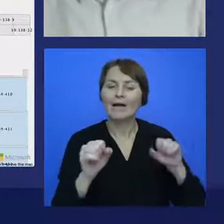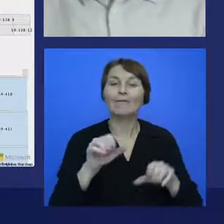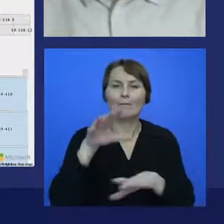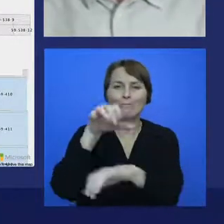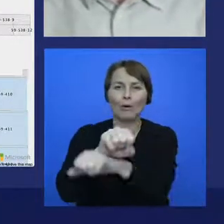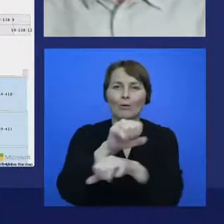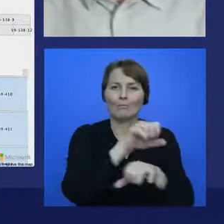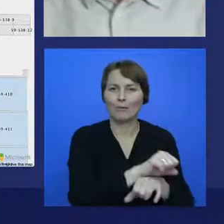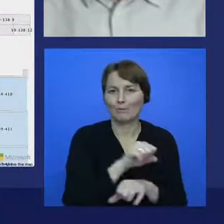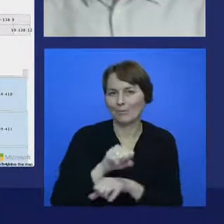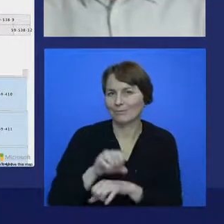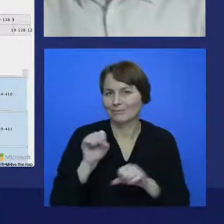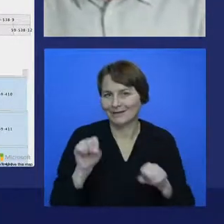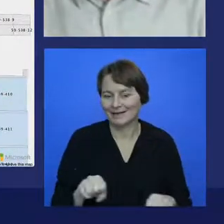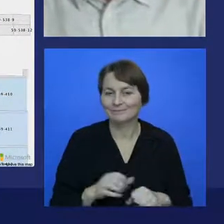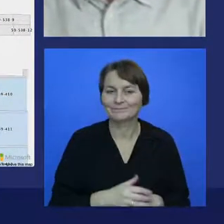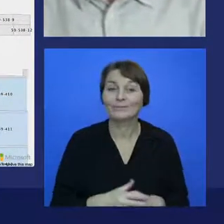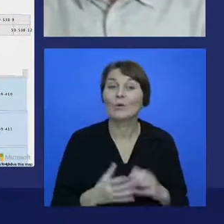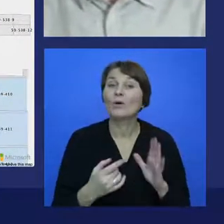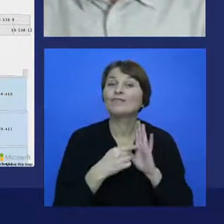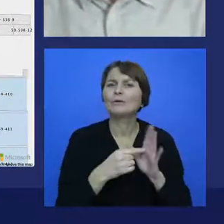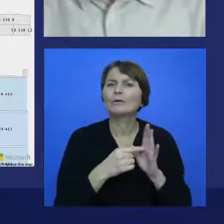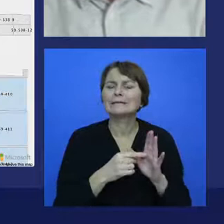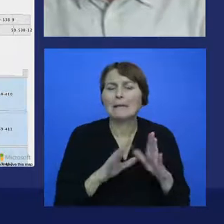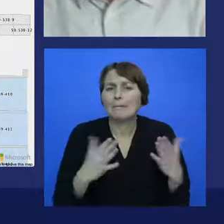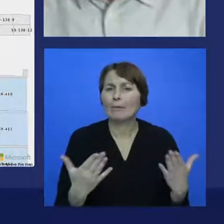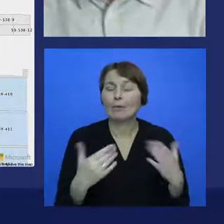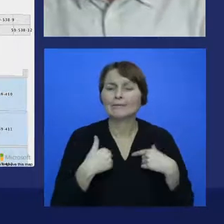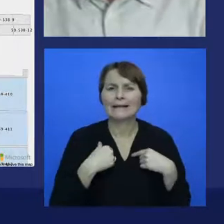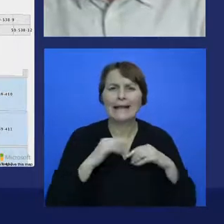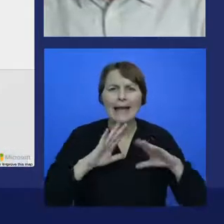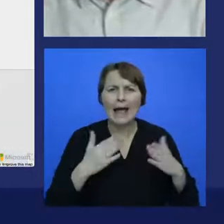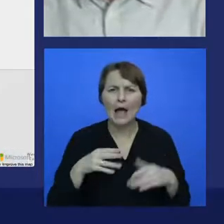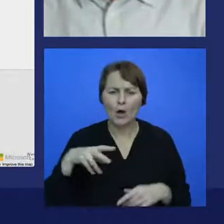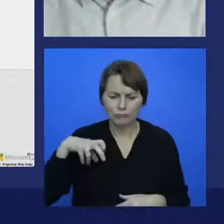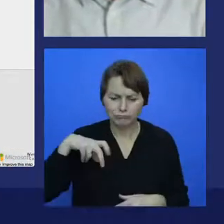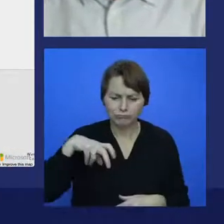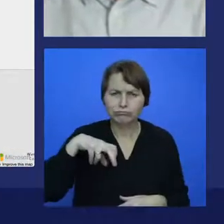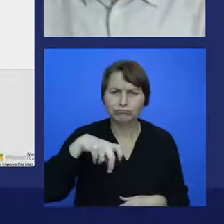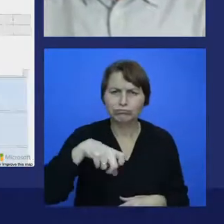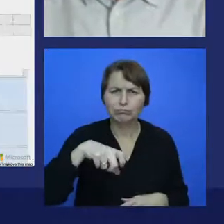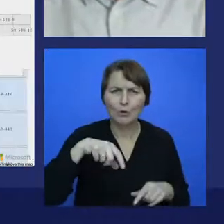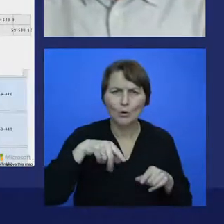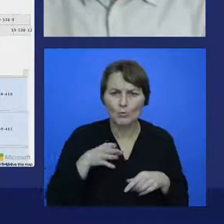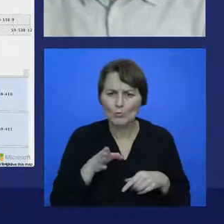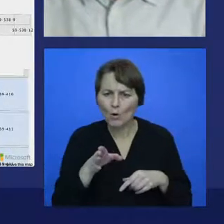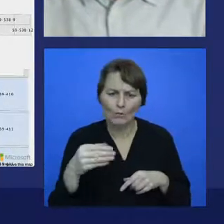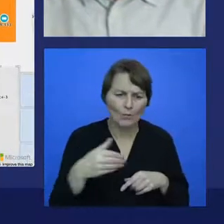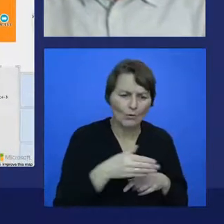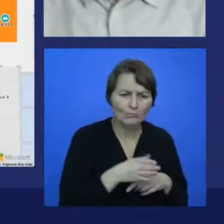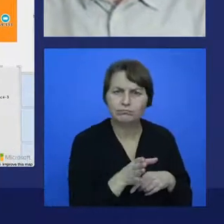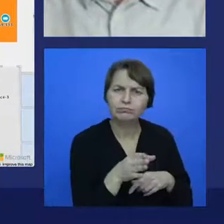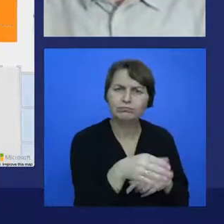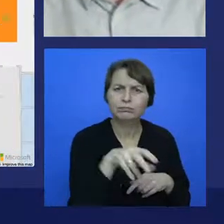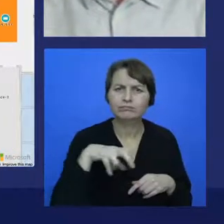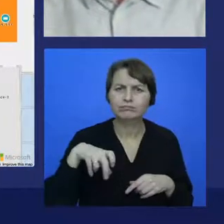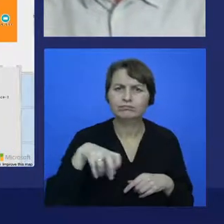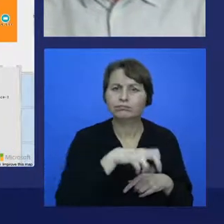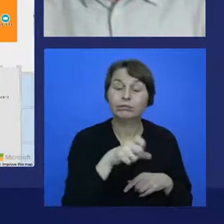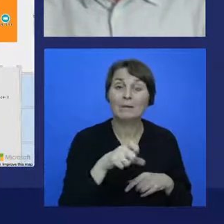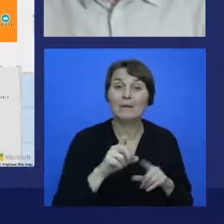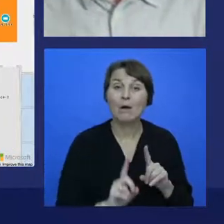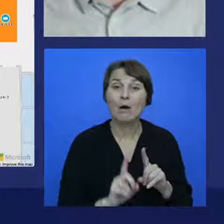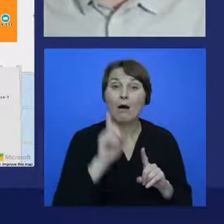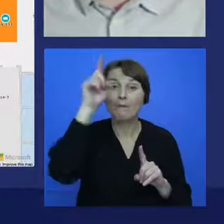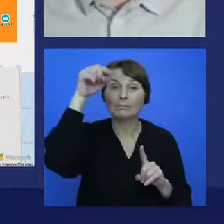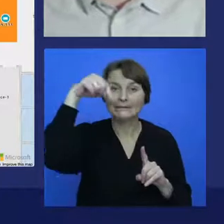like wayfinding. So how do I get from reception? Maybe I need to go up a floor. Maybe I need to go down a floor to find the space